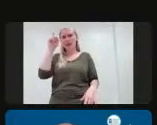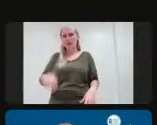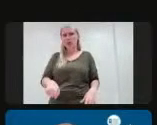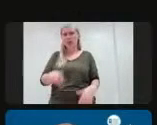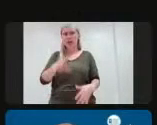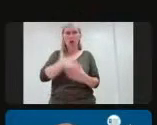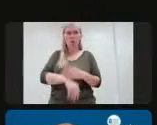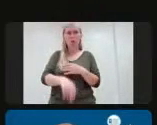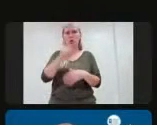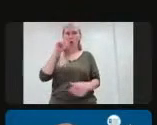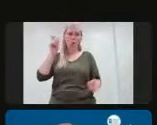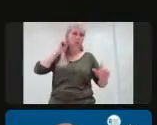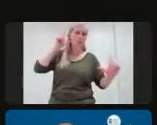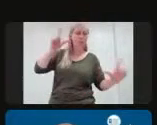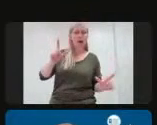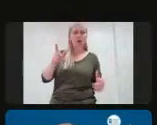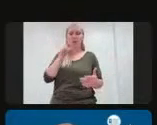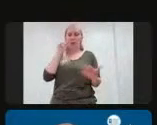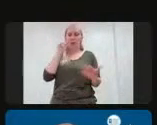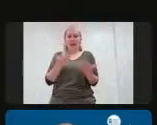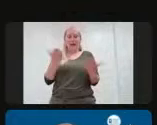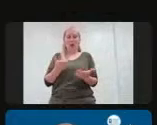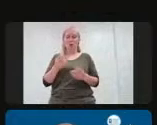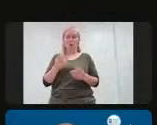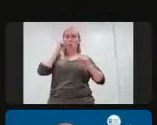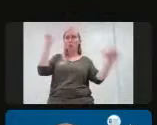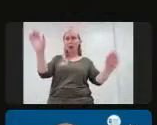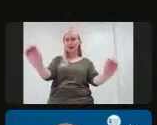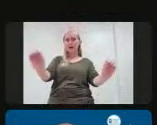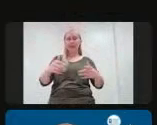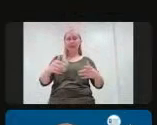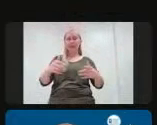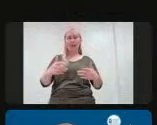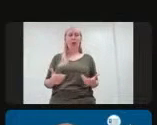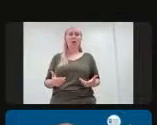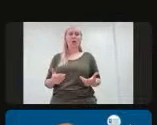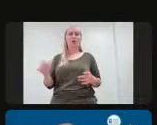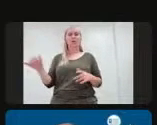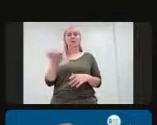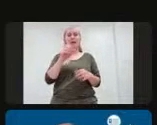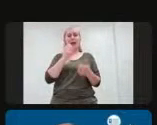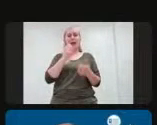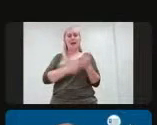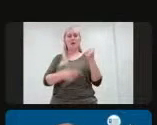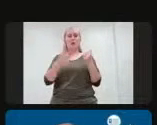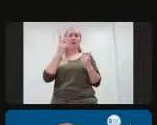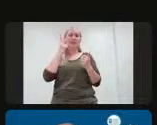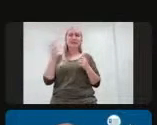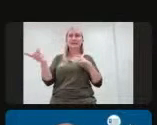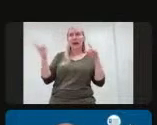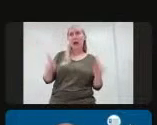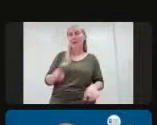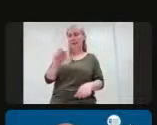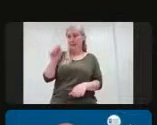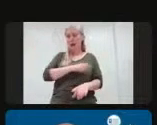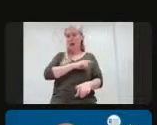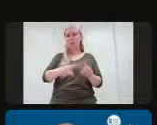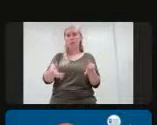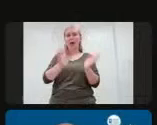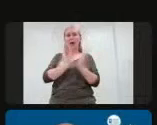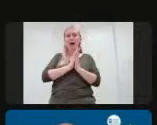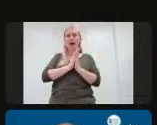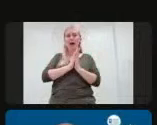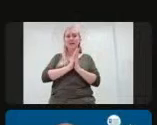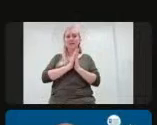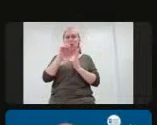surprise." Nobody is here to keep surprising anything. It's like everybody's seeing it happen. It's just that we are asking these